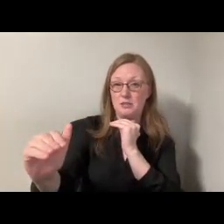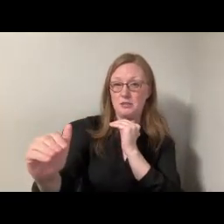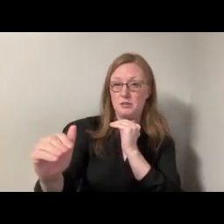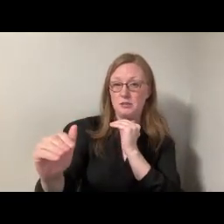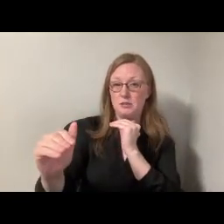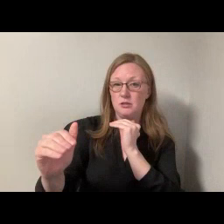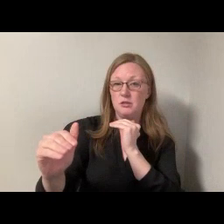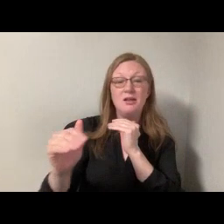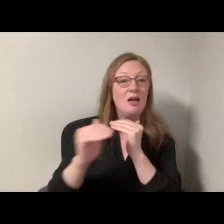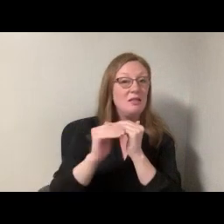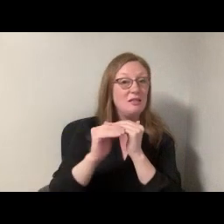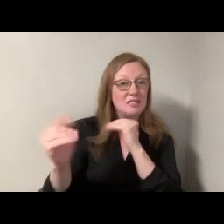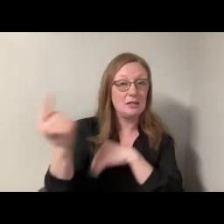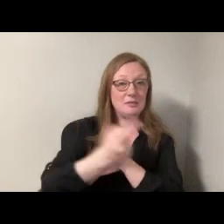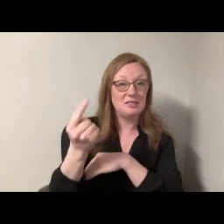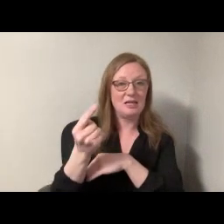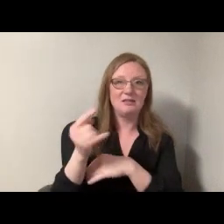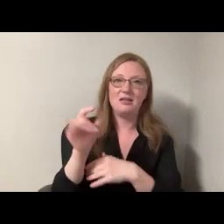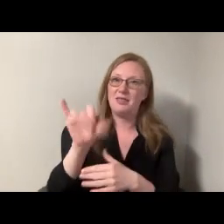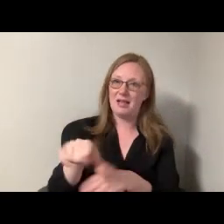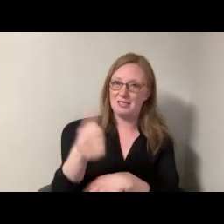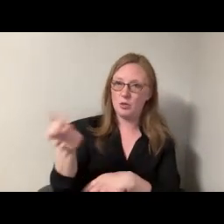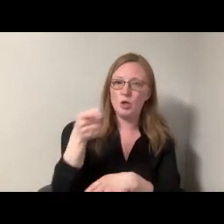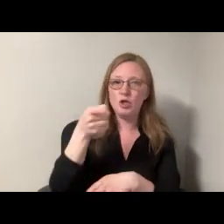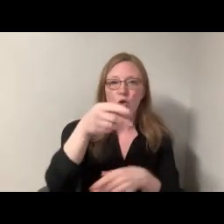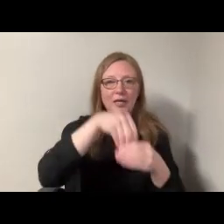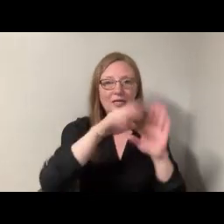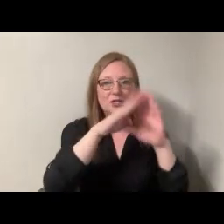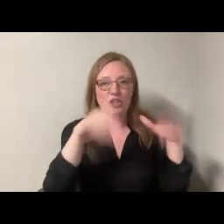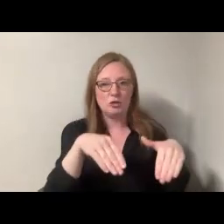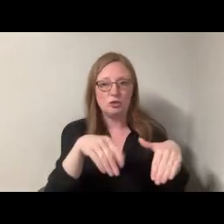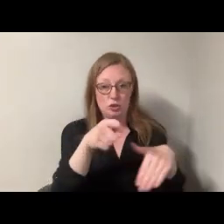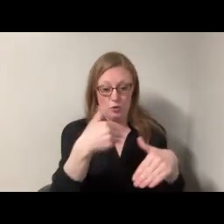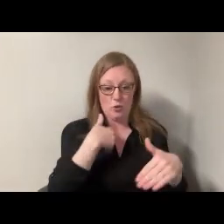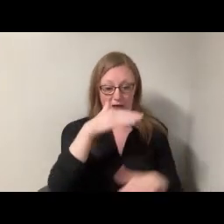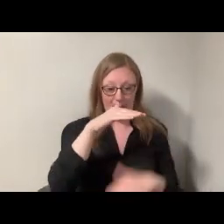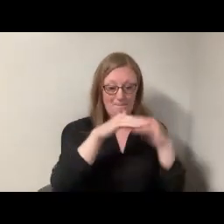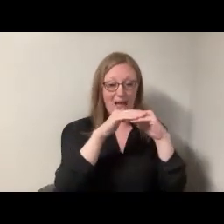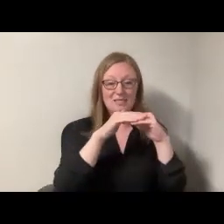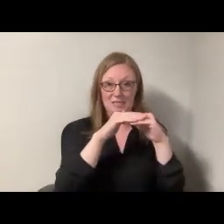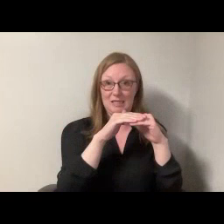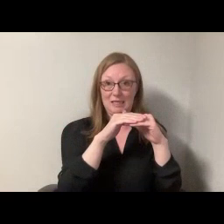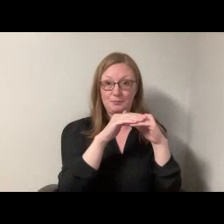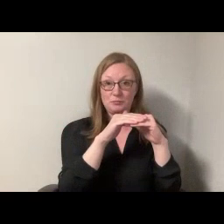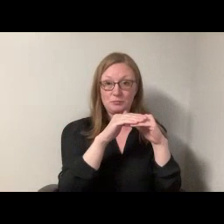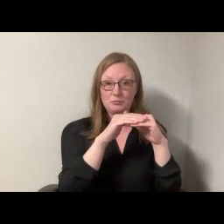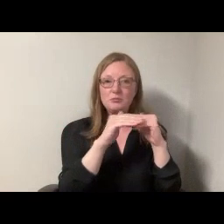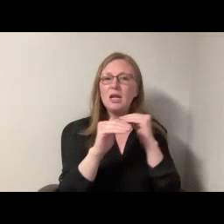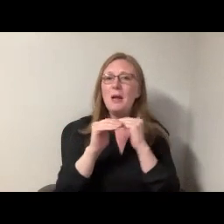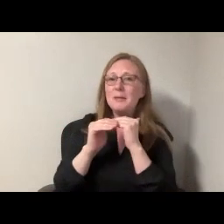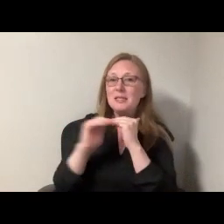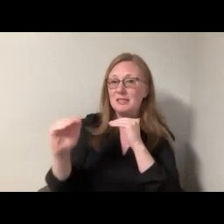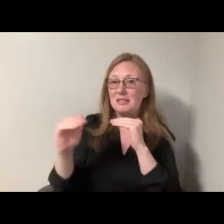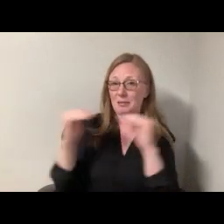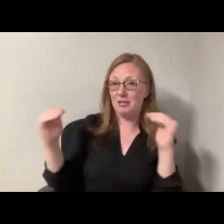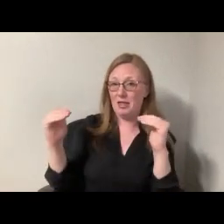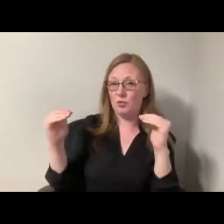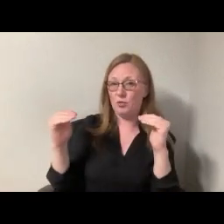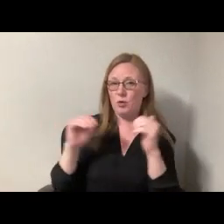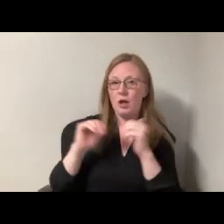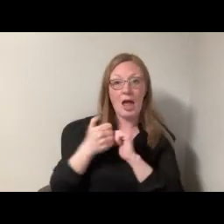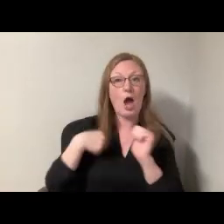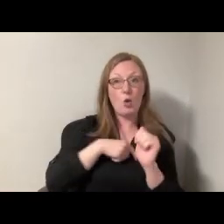the sustainment date, that's another one where you're in shelter. So we were at capacity. So the sustainment level, the way we're